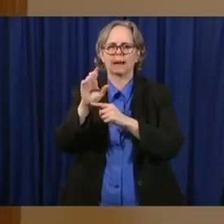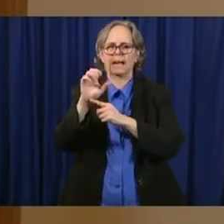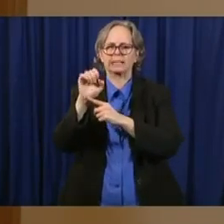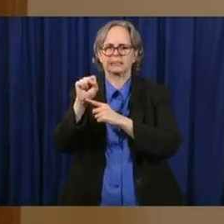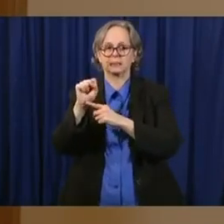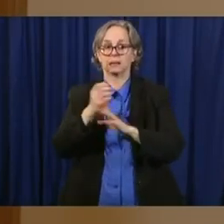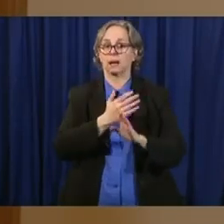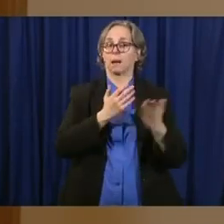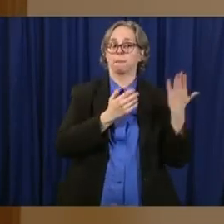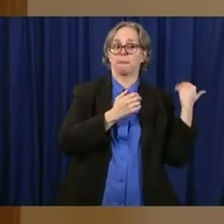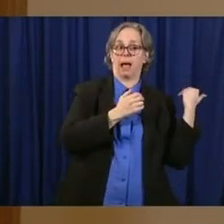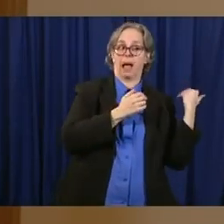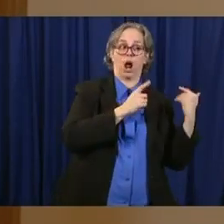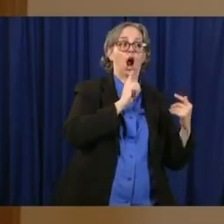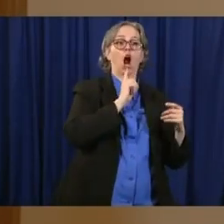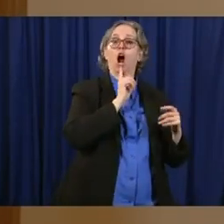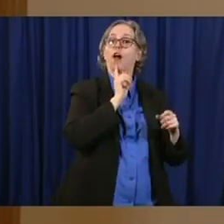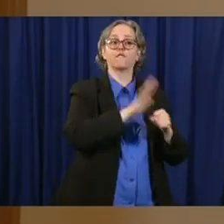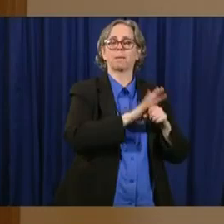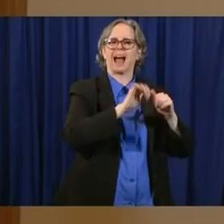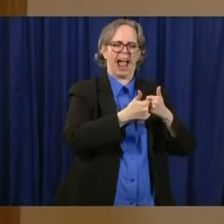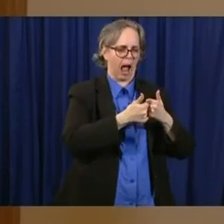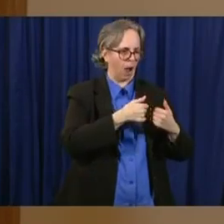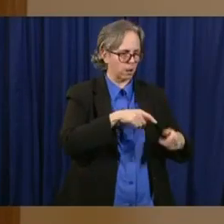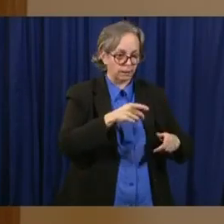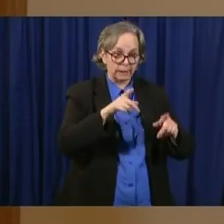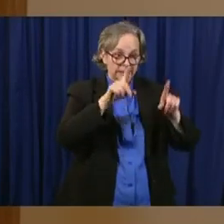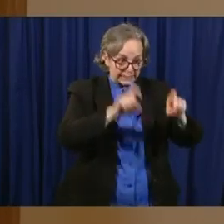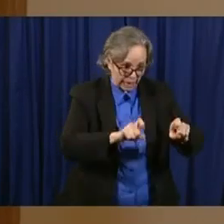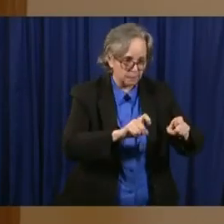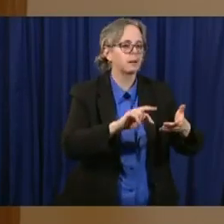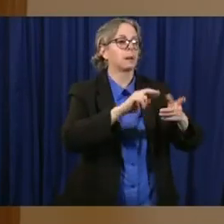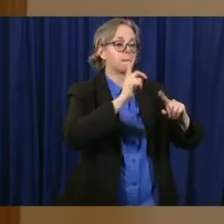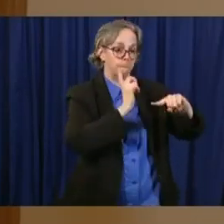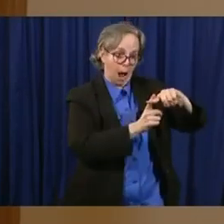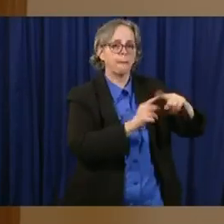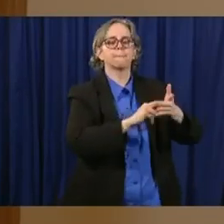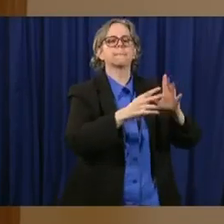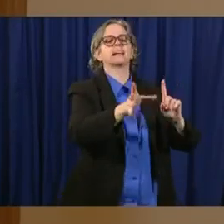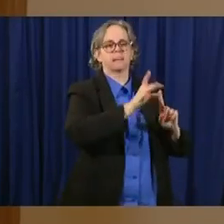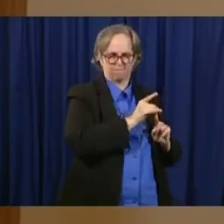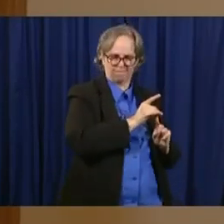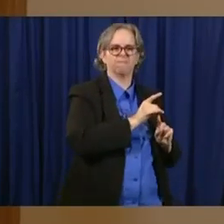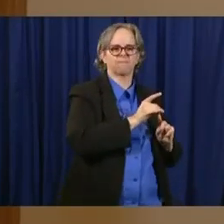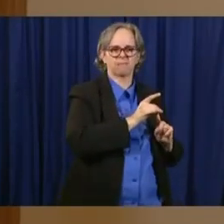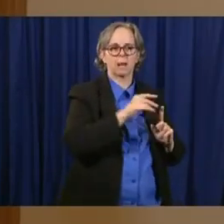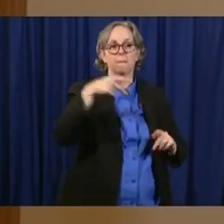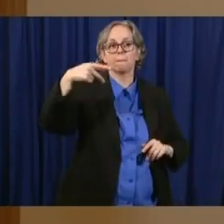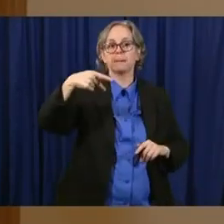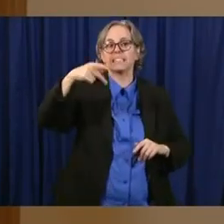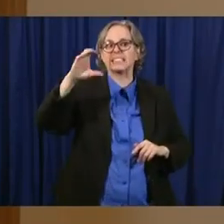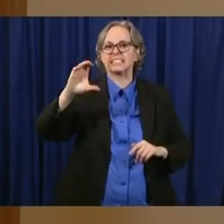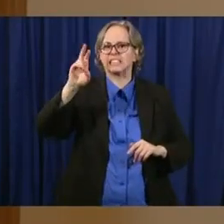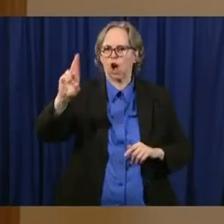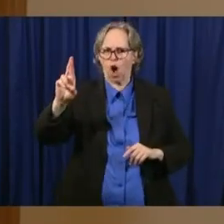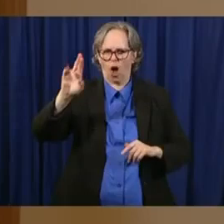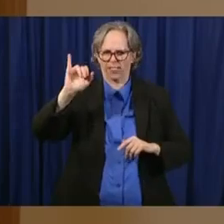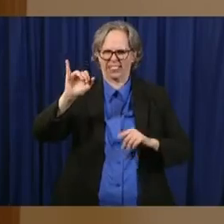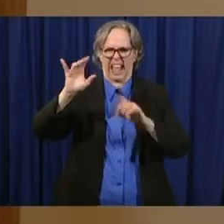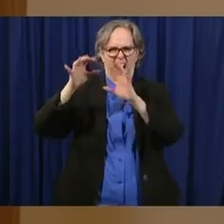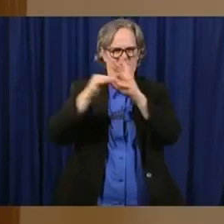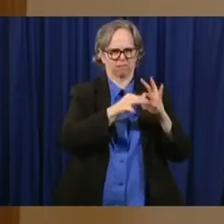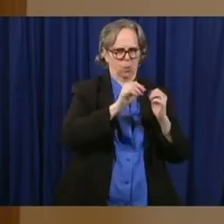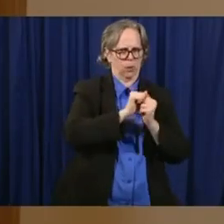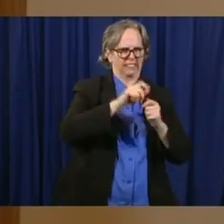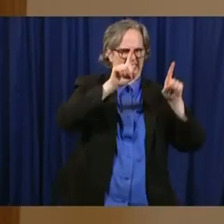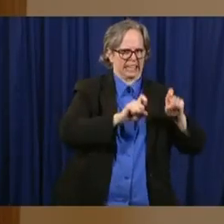from a test. That test being a special kind of test called a PCR test. That's the test that we've been talking about